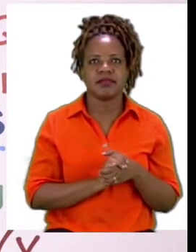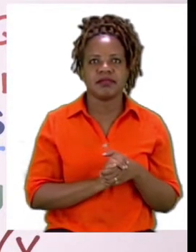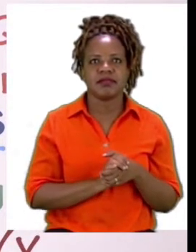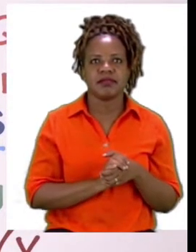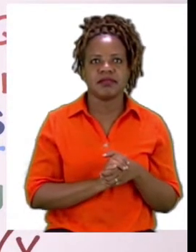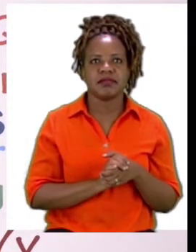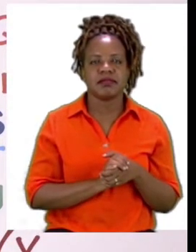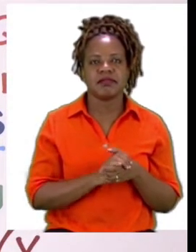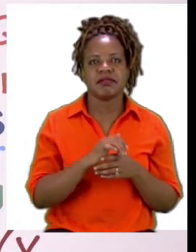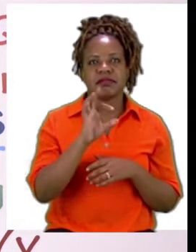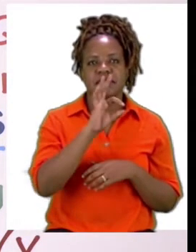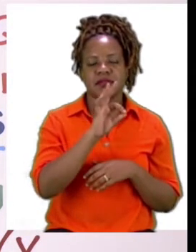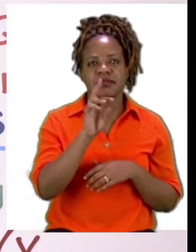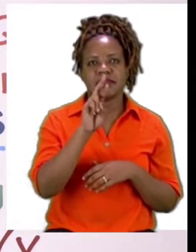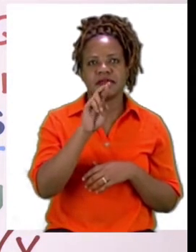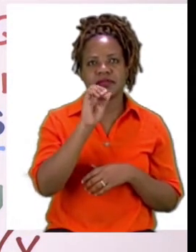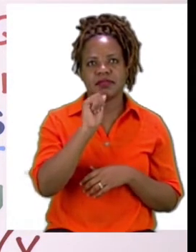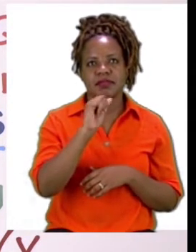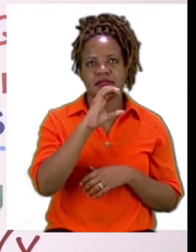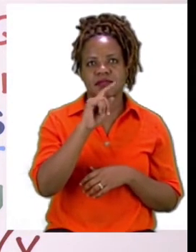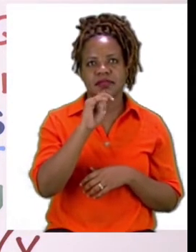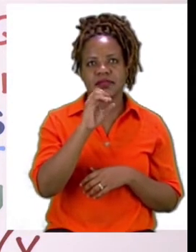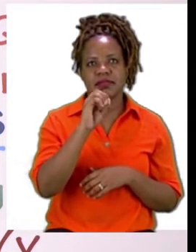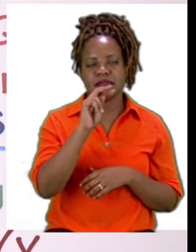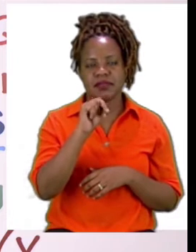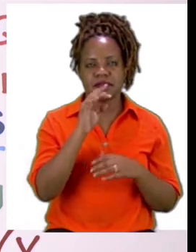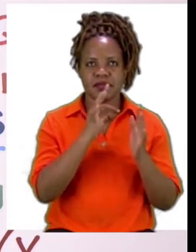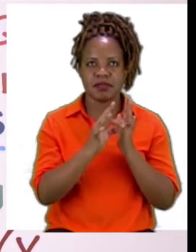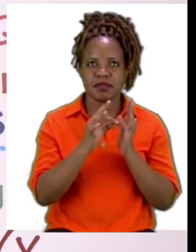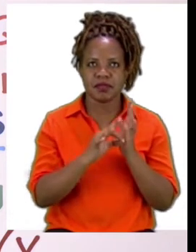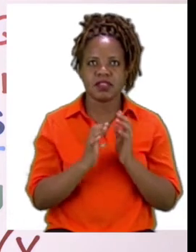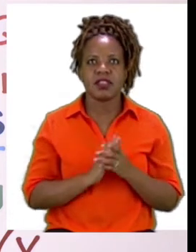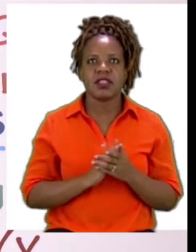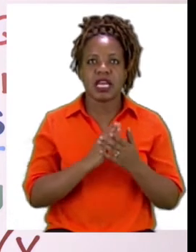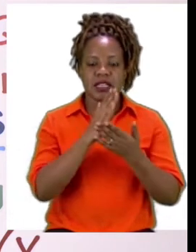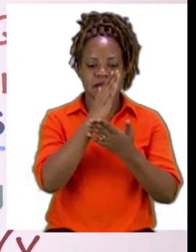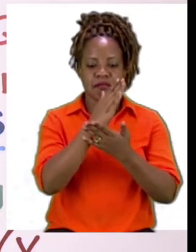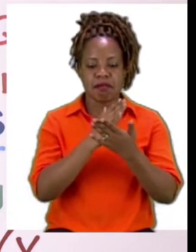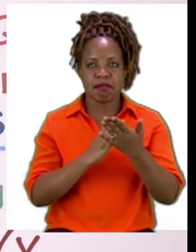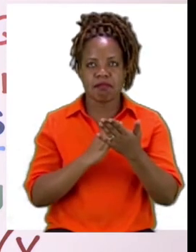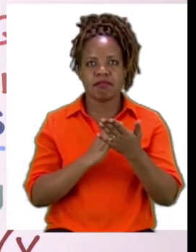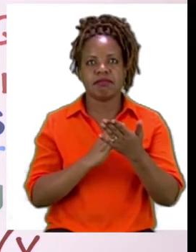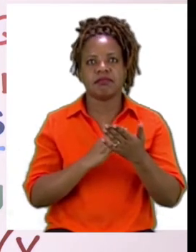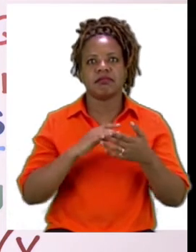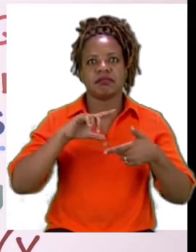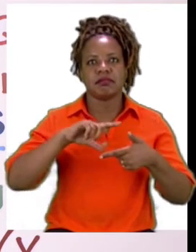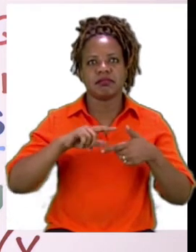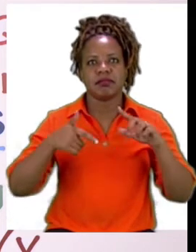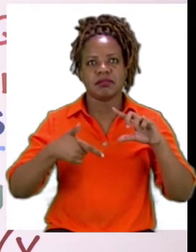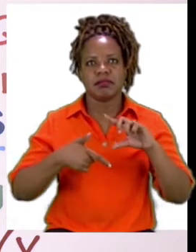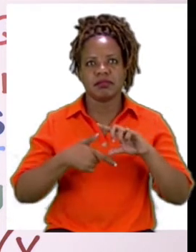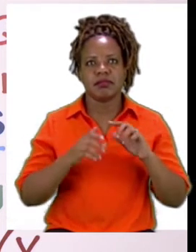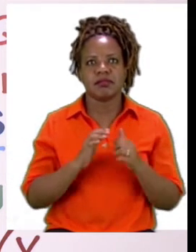about a fraction is that a fraction is a piece of the shape. Now it can be